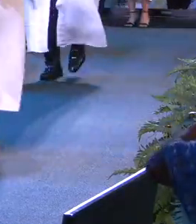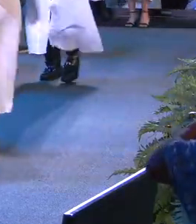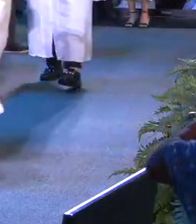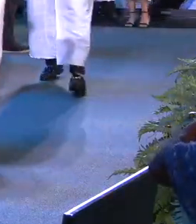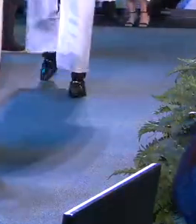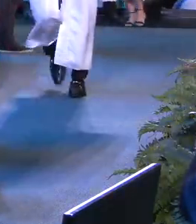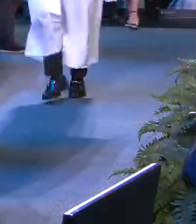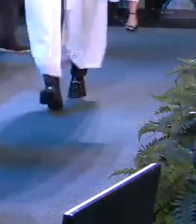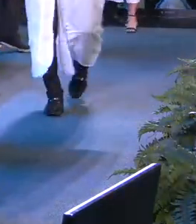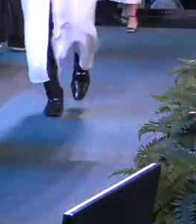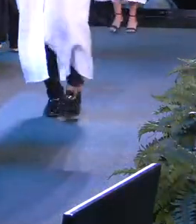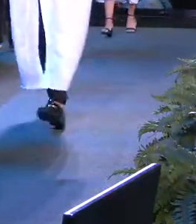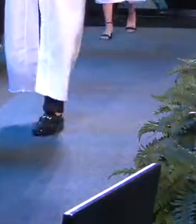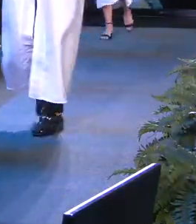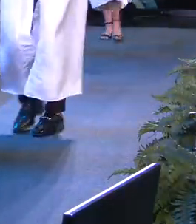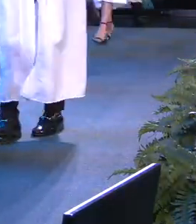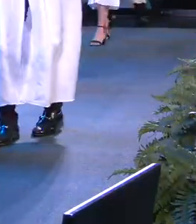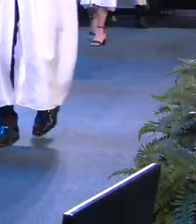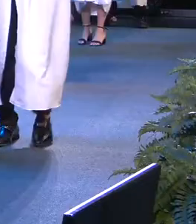Priya Bhatt.